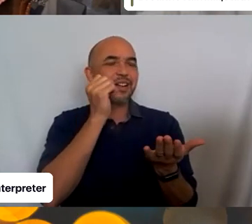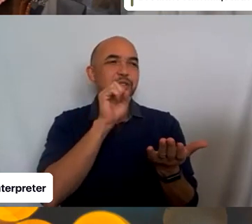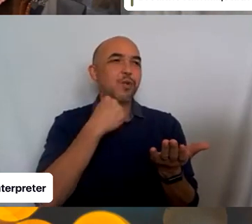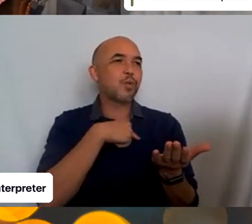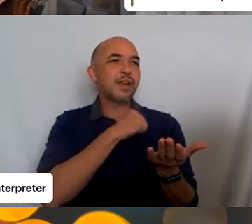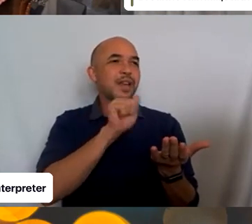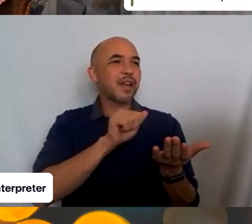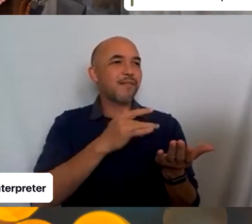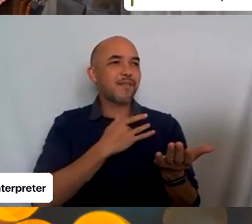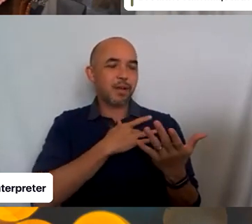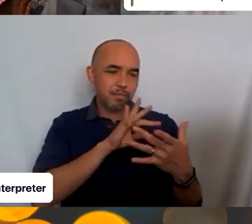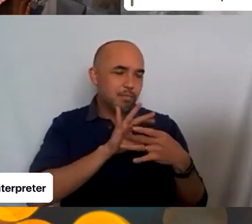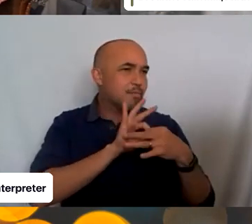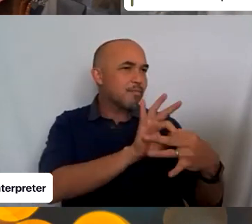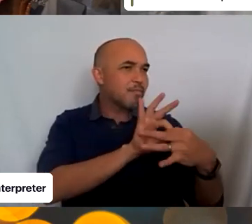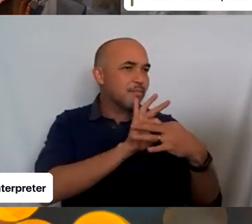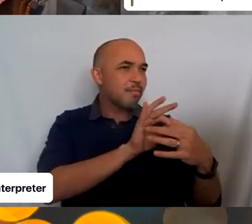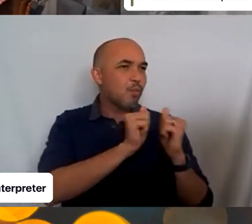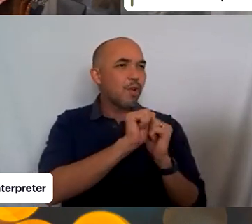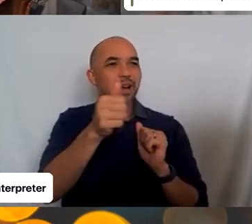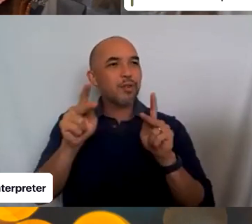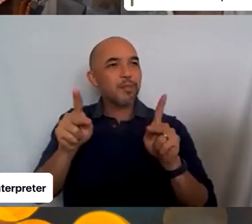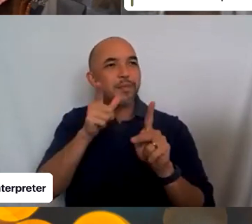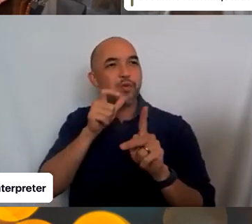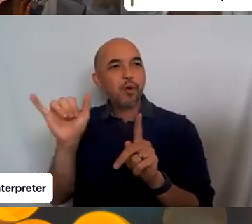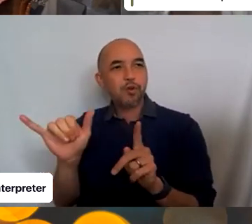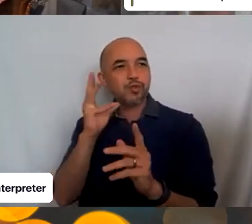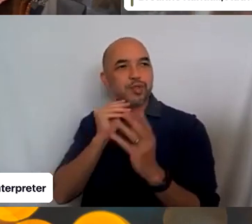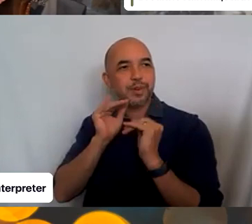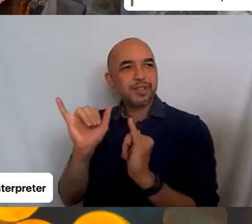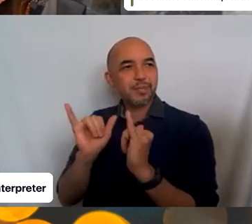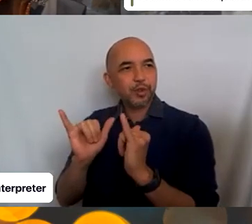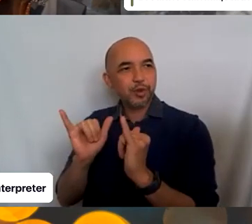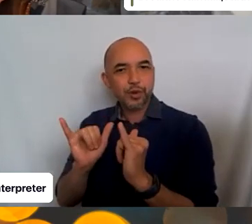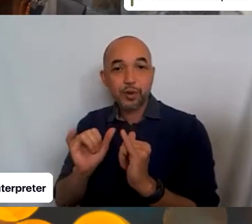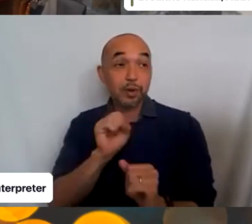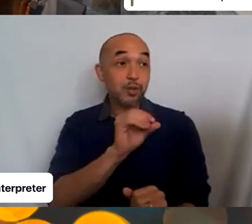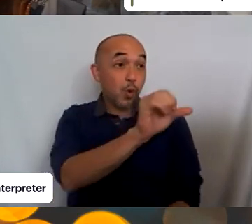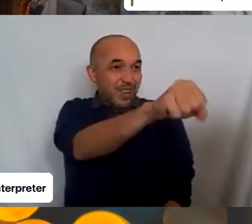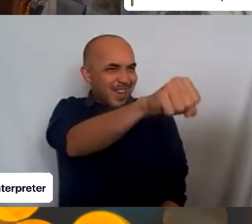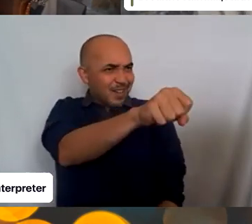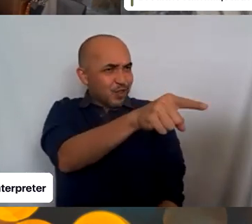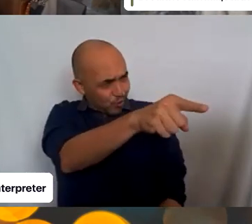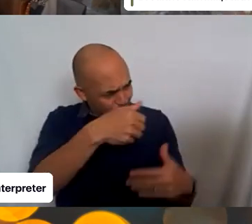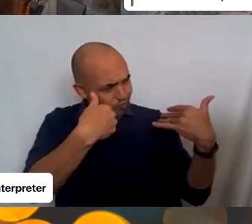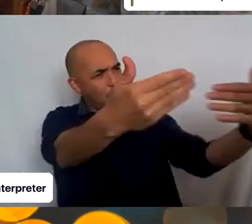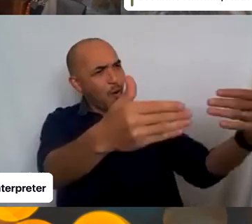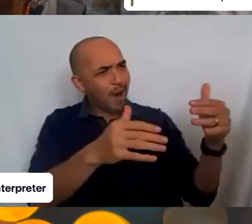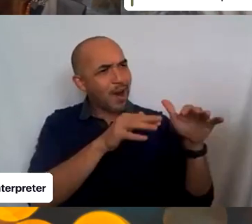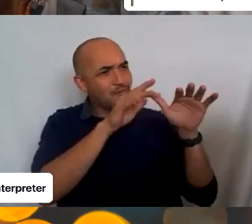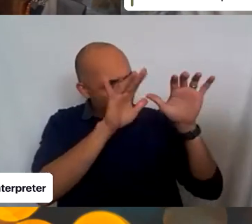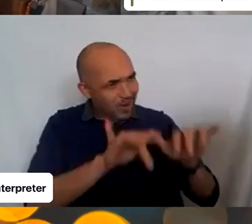are going through the same thing. So yes, first, let me say, yeah, you go right. Oh, thank you.